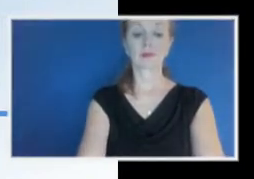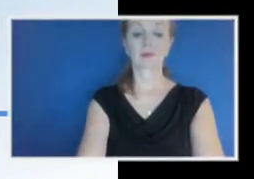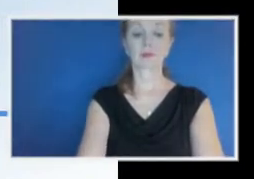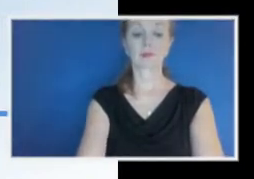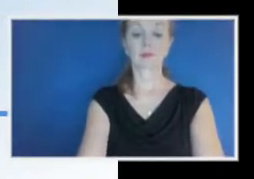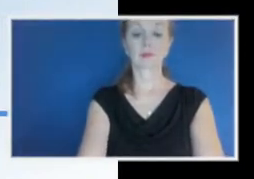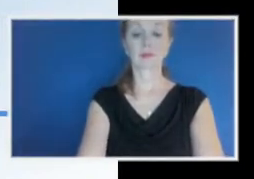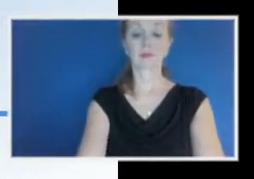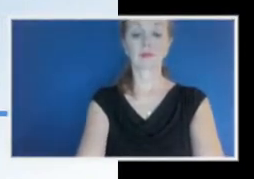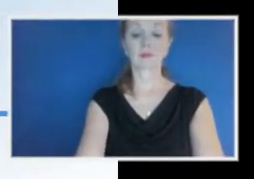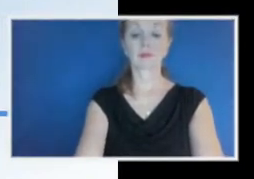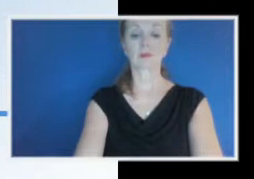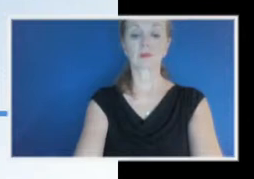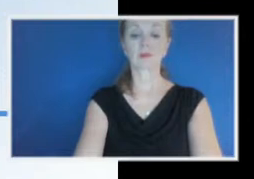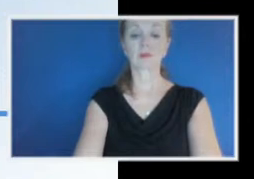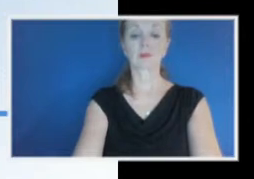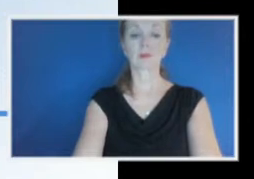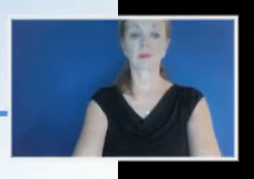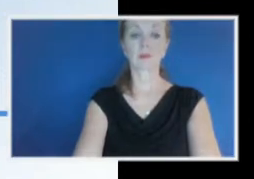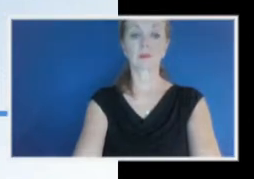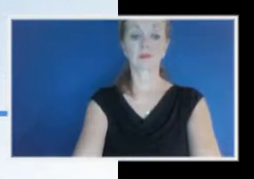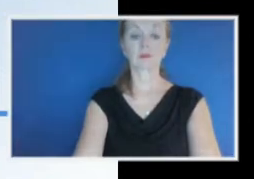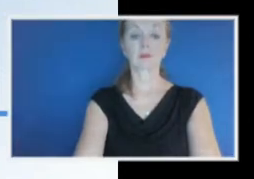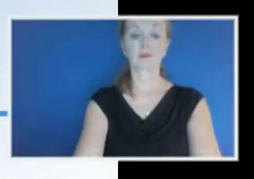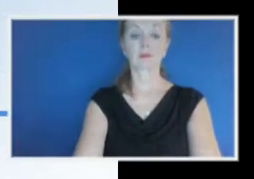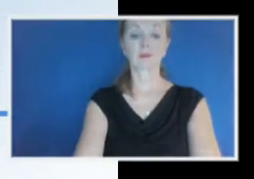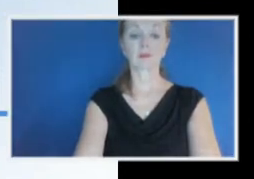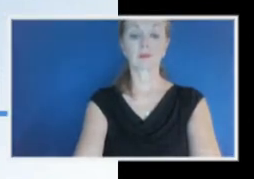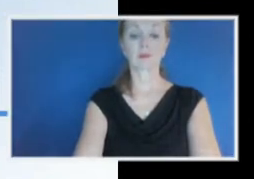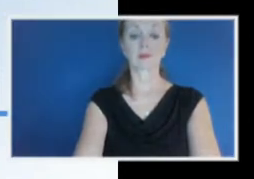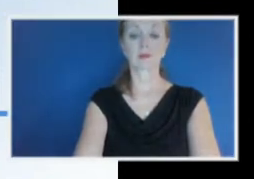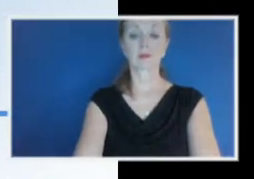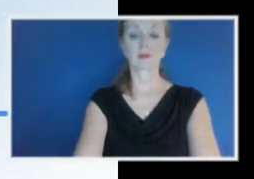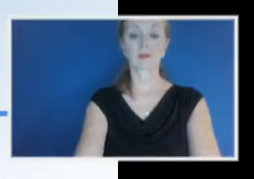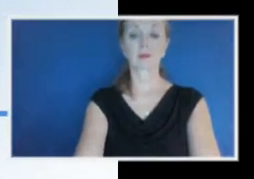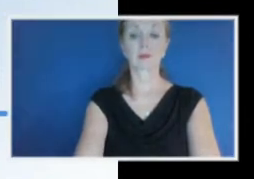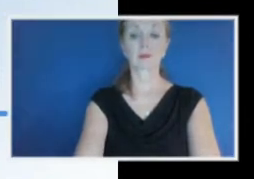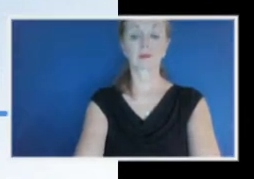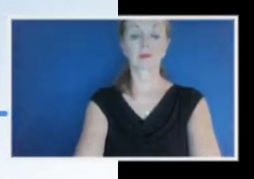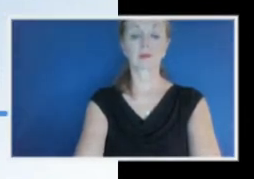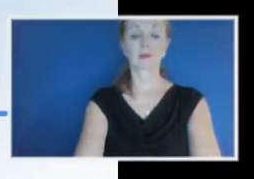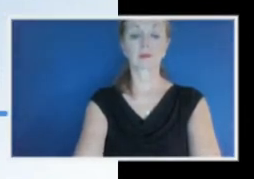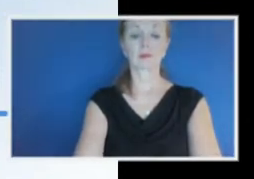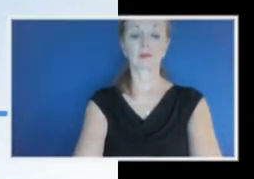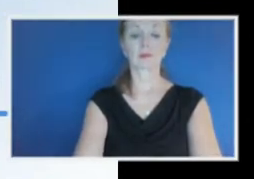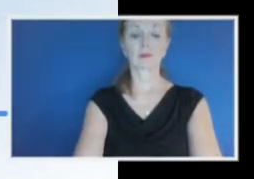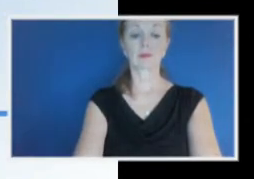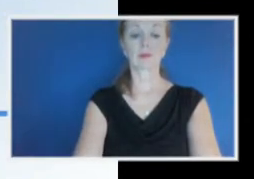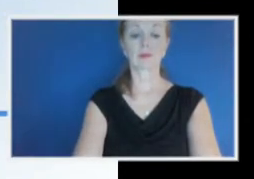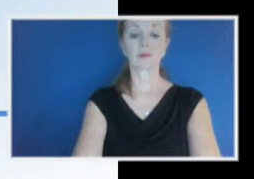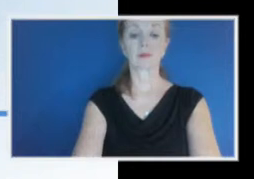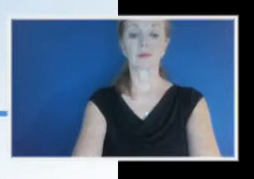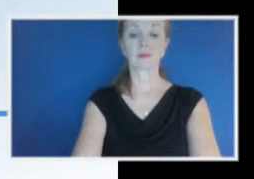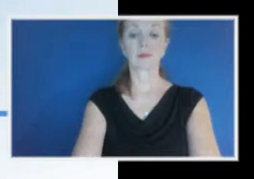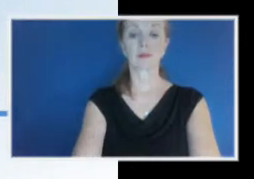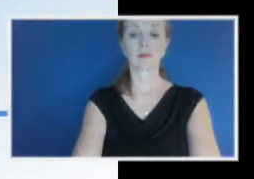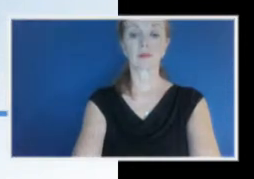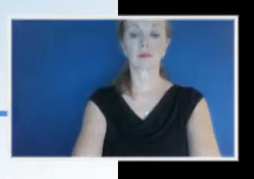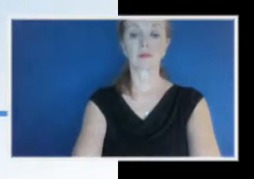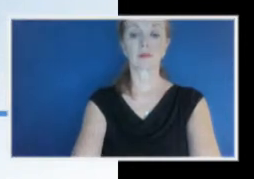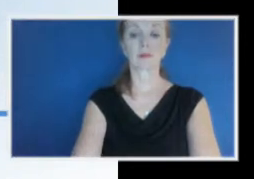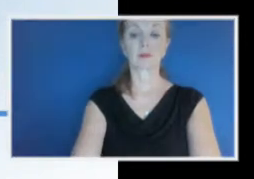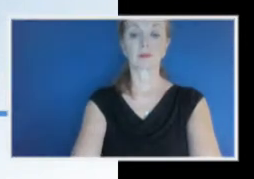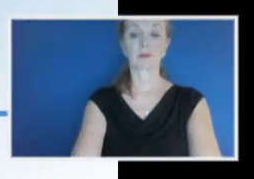things you can imagine, and there's the lengthy comments, quotations from what people told us about that. Access